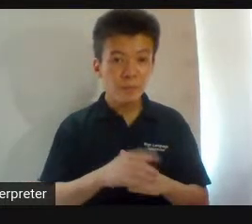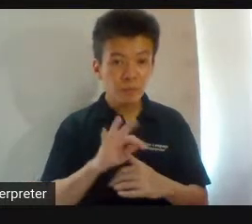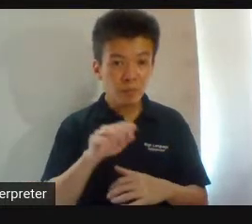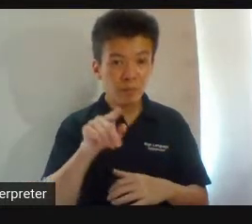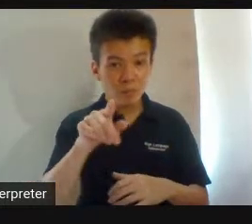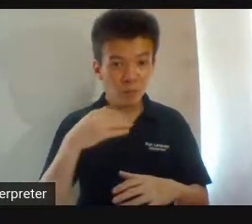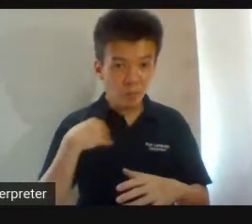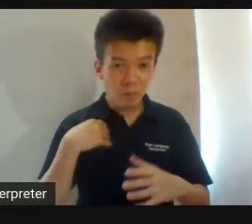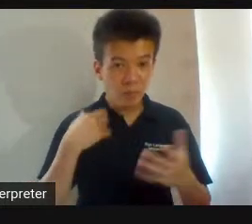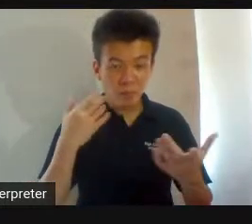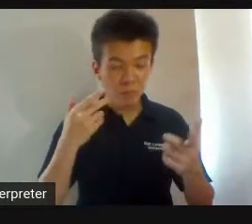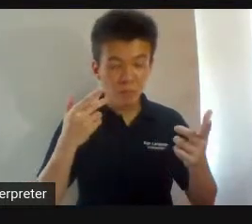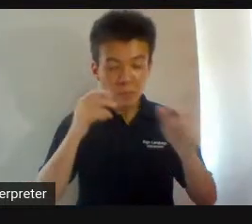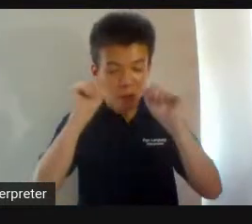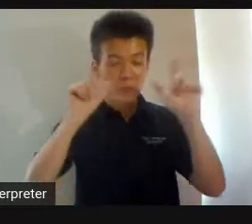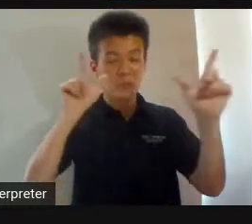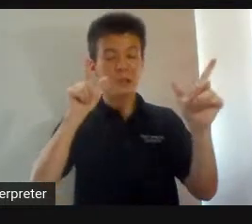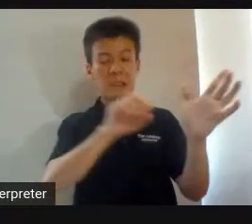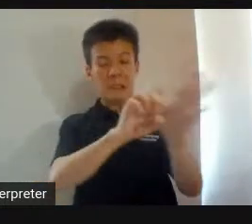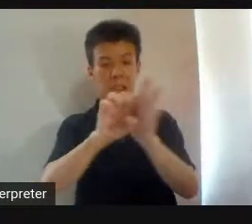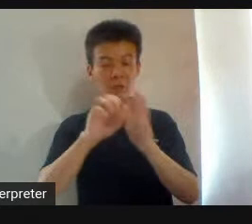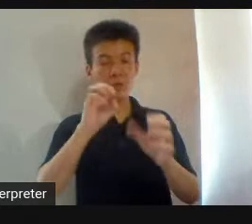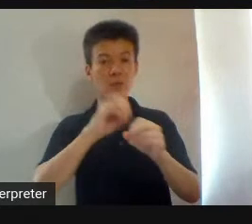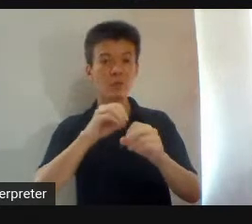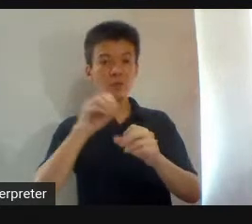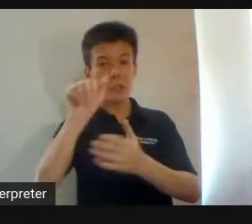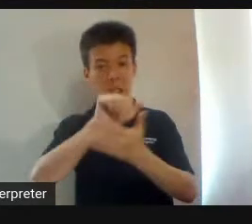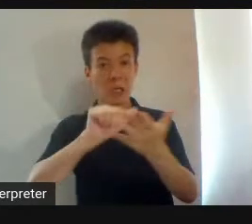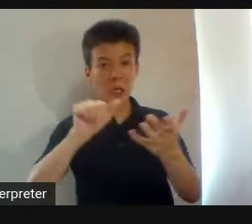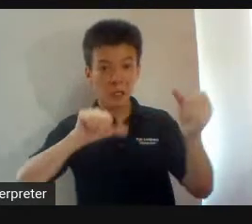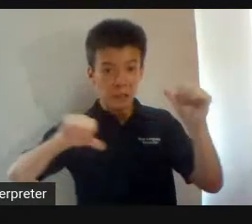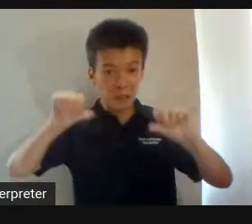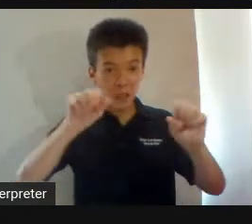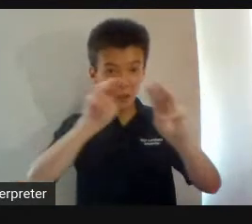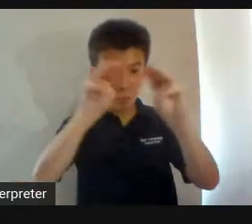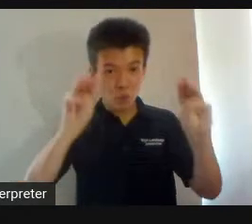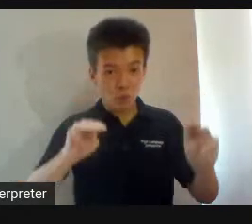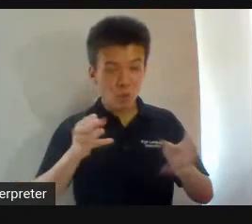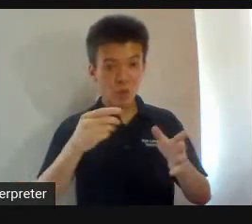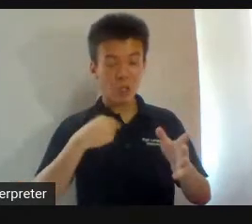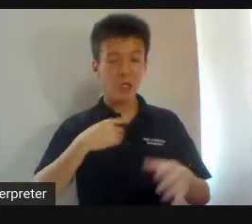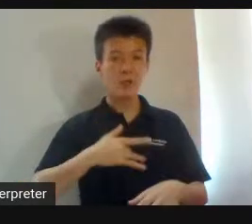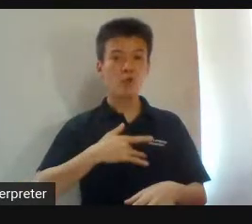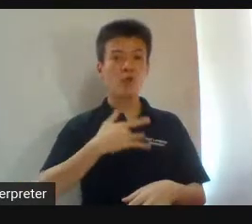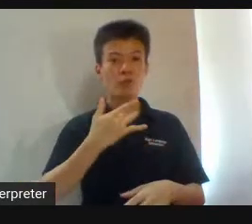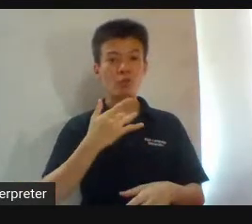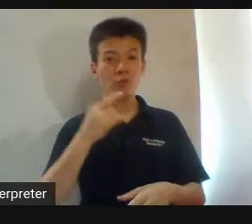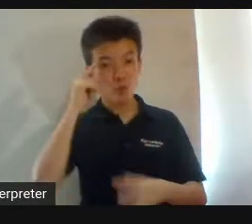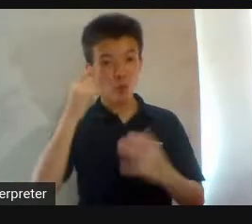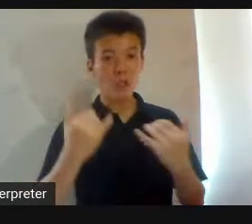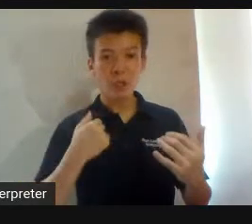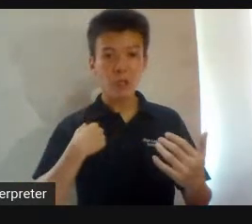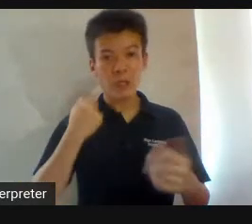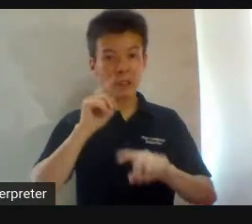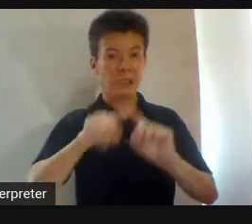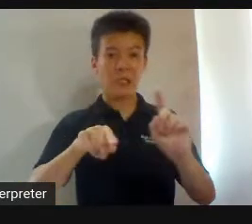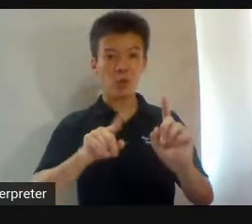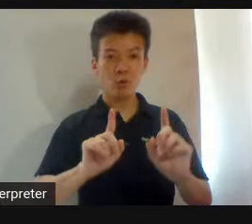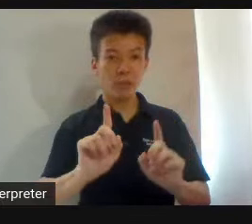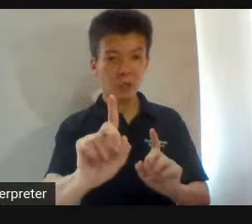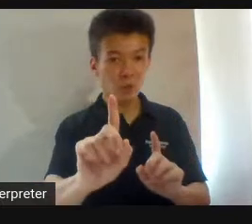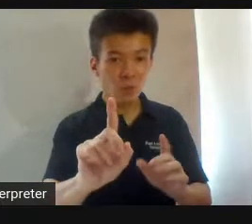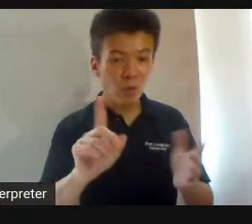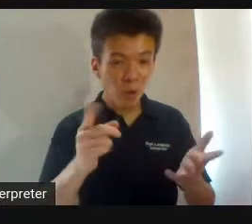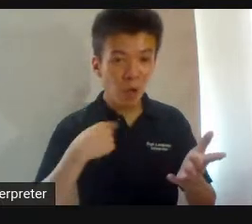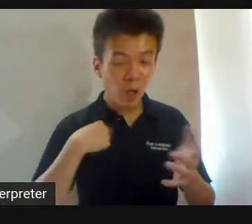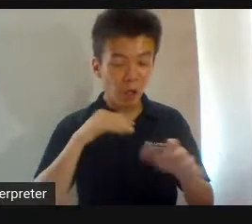got an amazing exhibition at the ArtScience Museum, but the way I feel right now means I can't get to you because